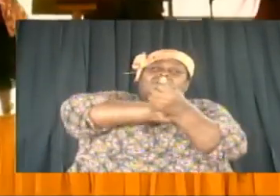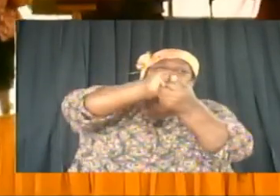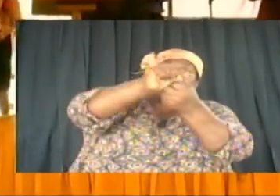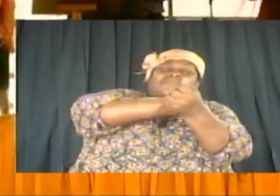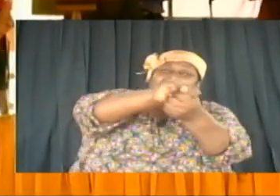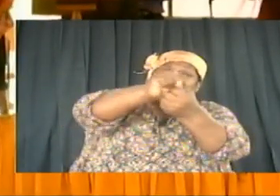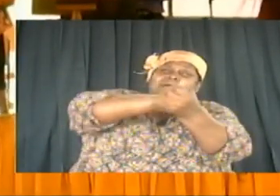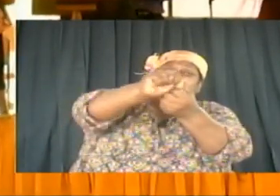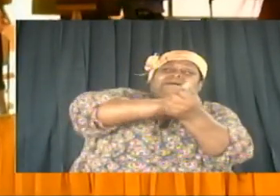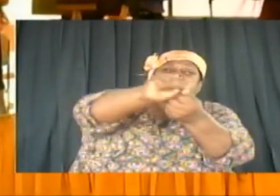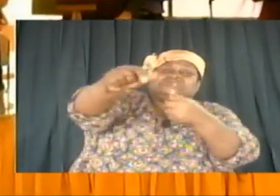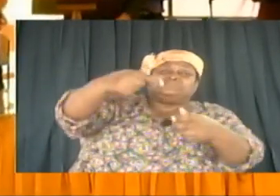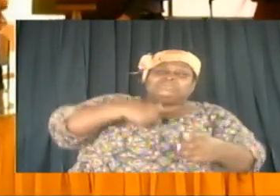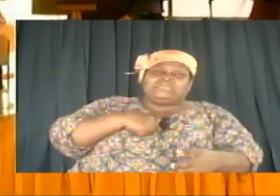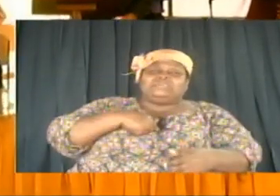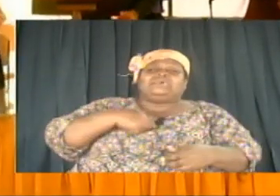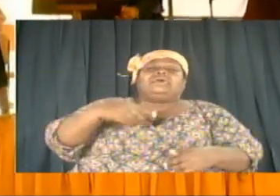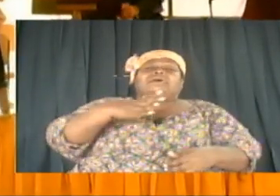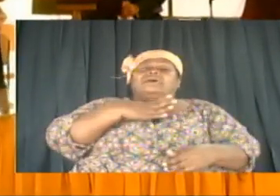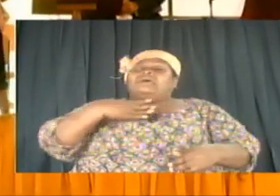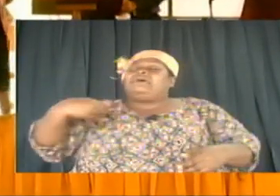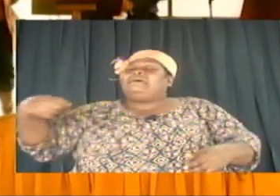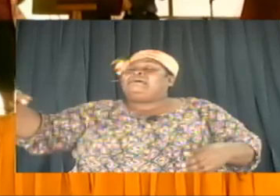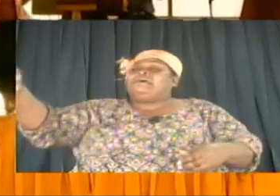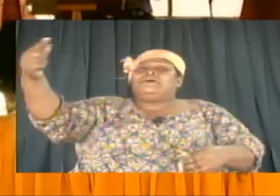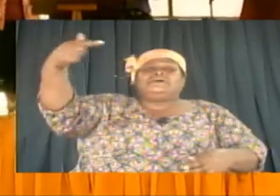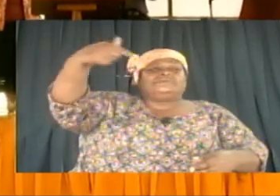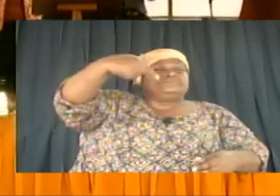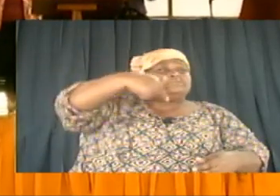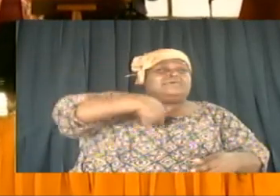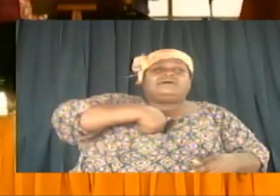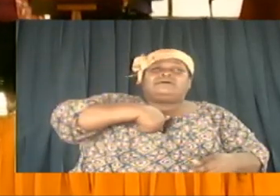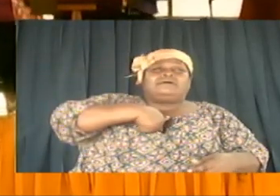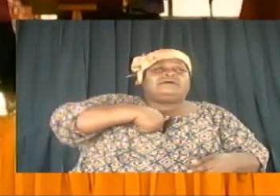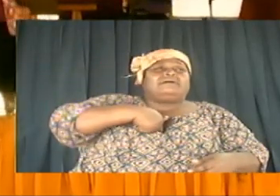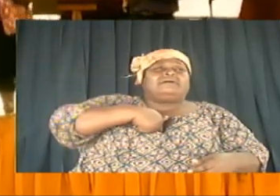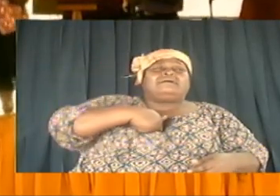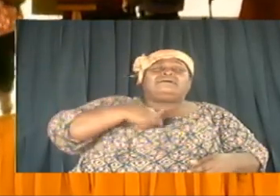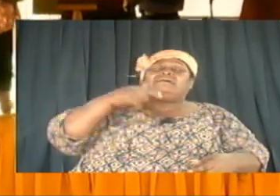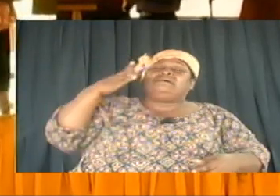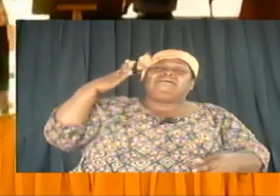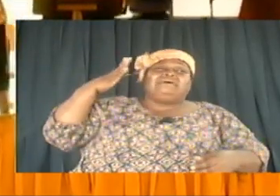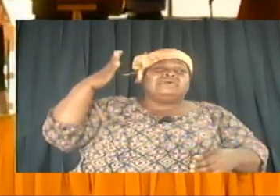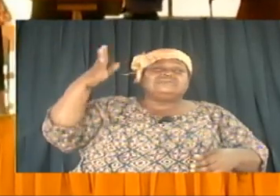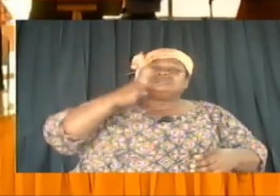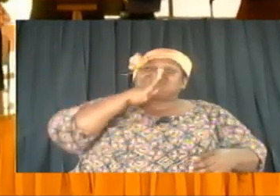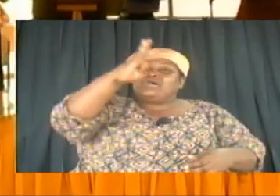Lord. Wash me. Hallelujah. Hallelujah.